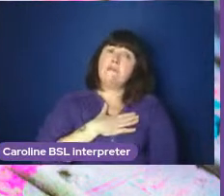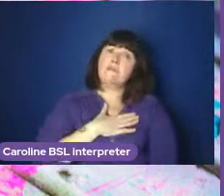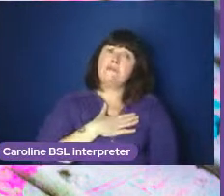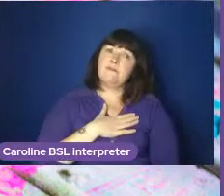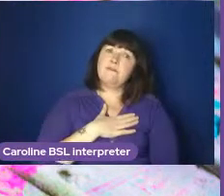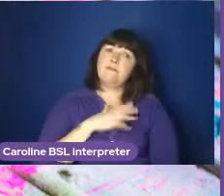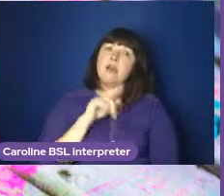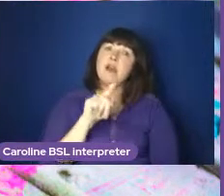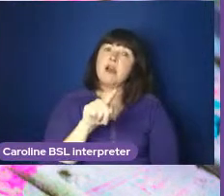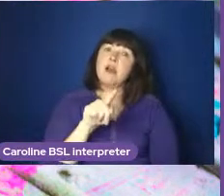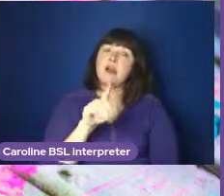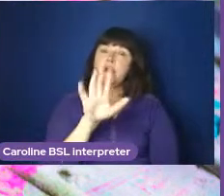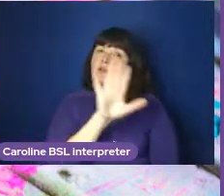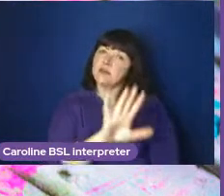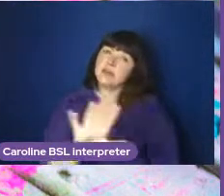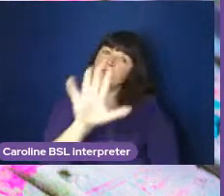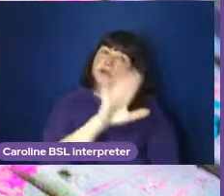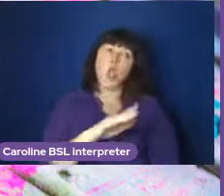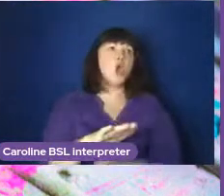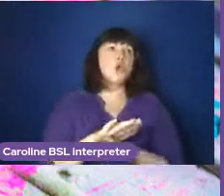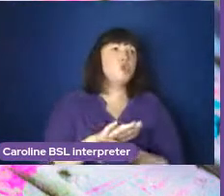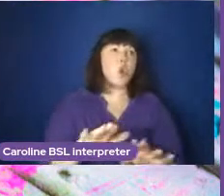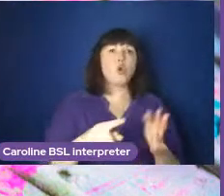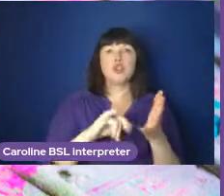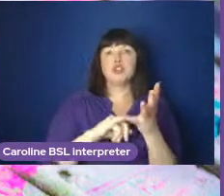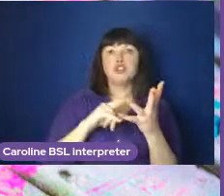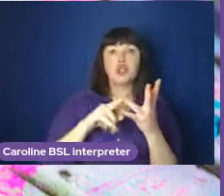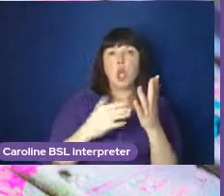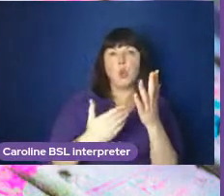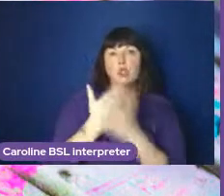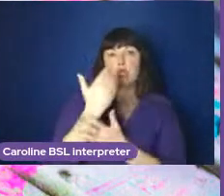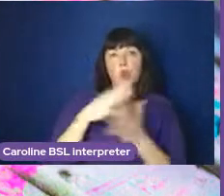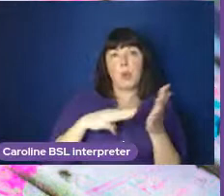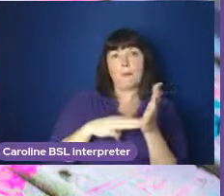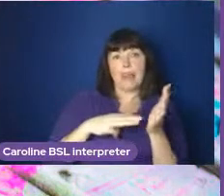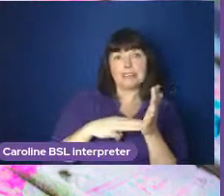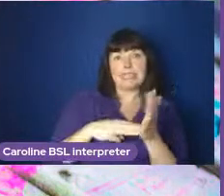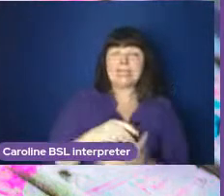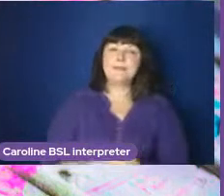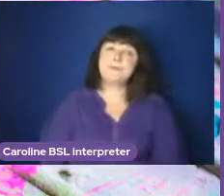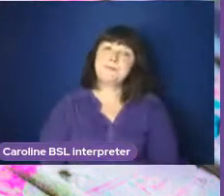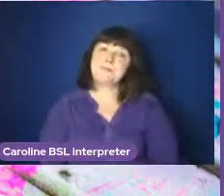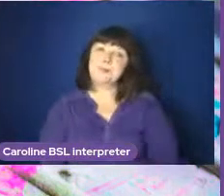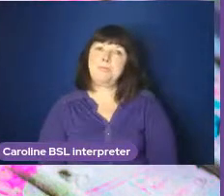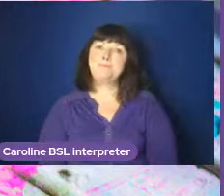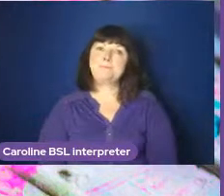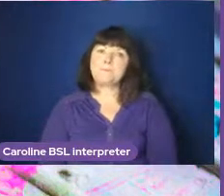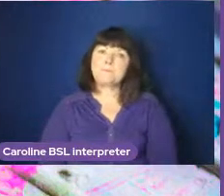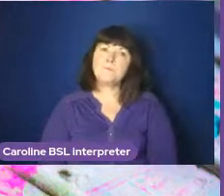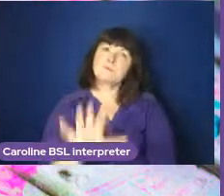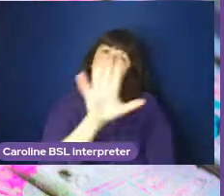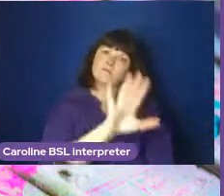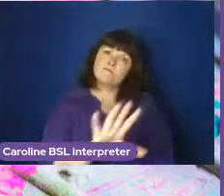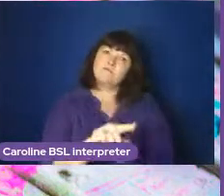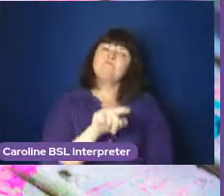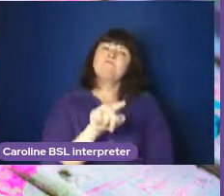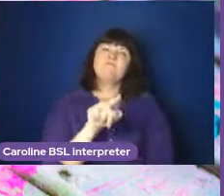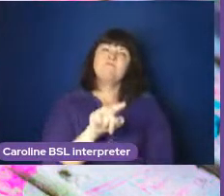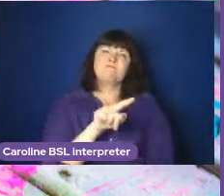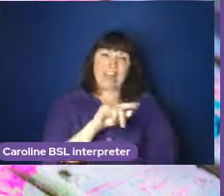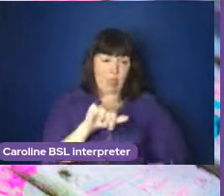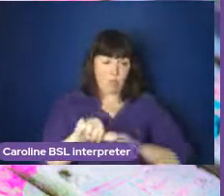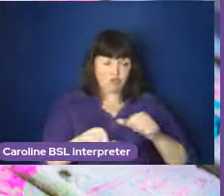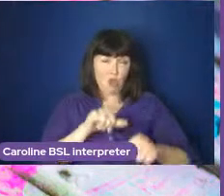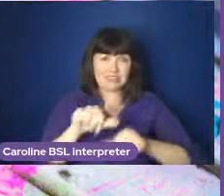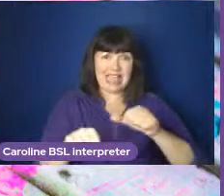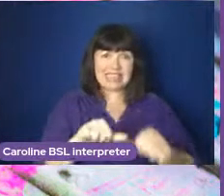Not so new Mandy. That's what I'm going to call you for now. So she actually found this quite stressful. And I really